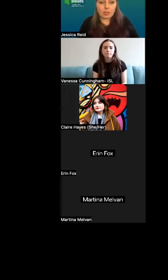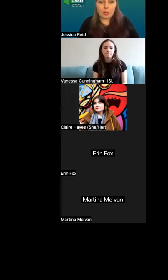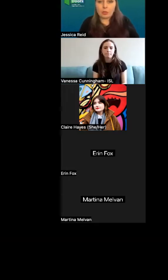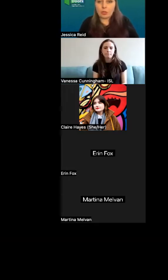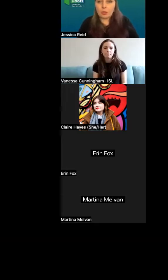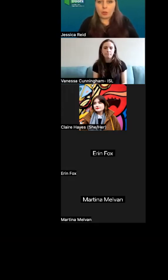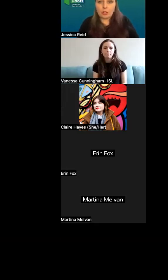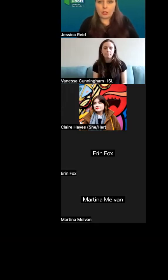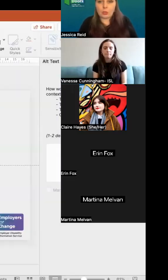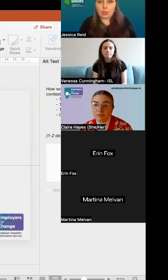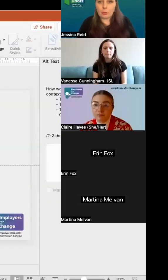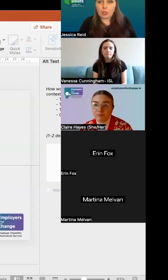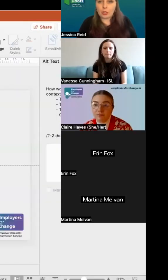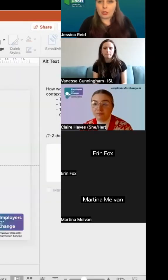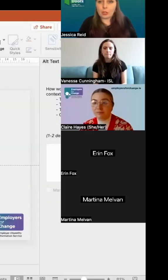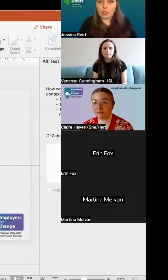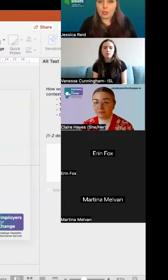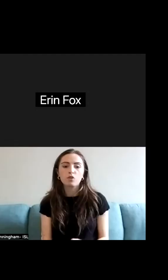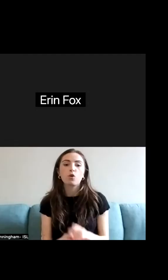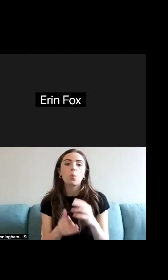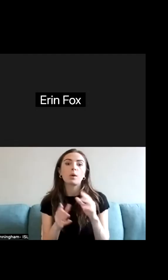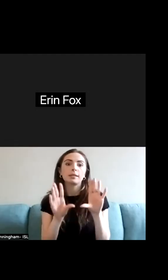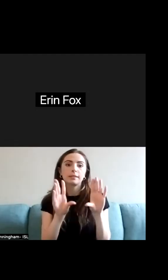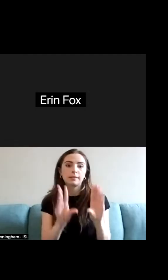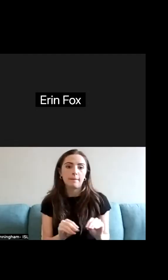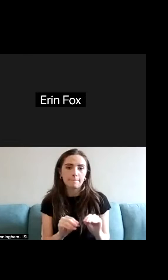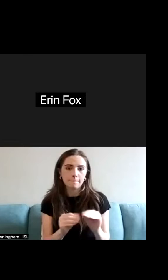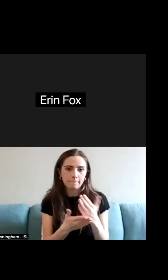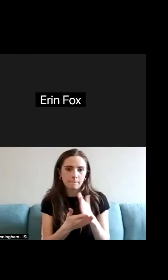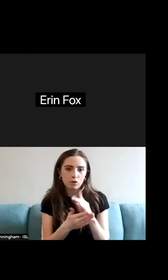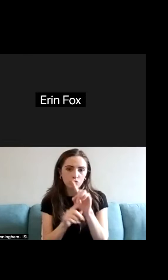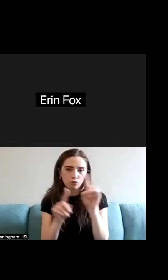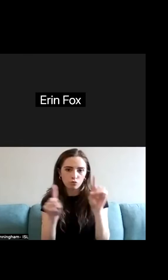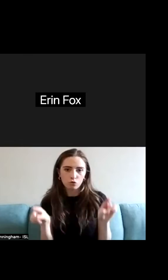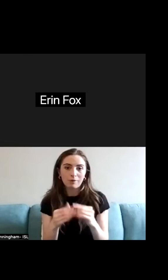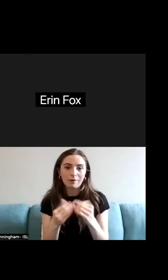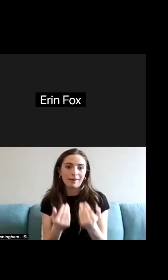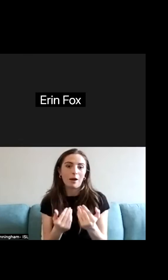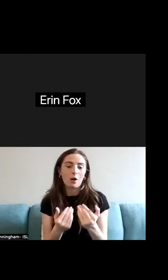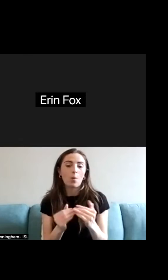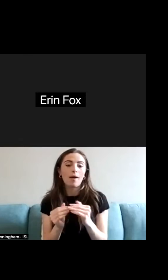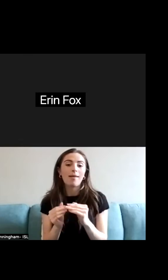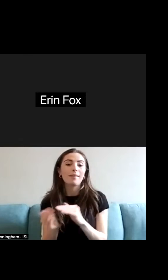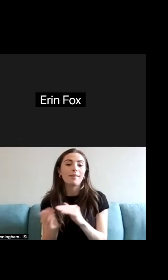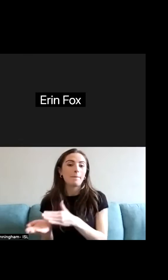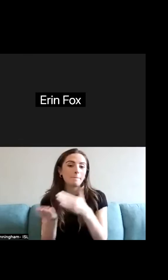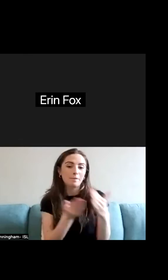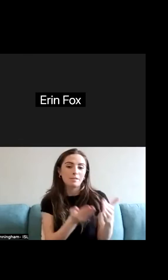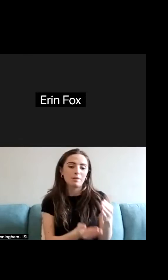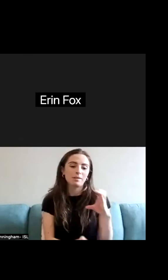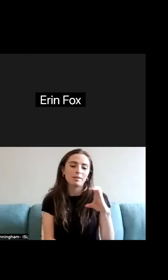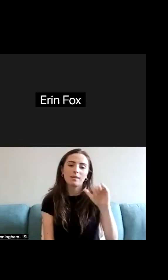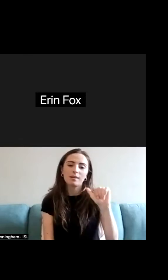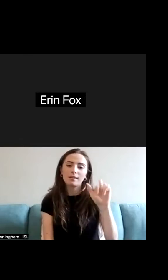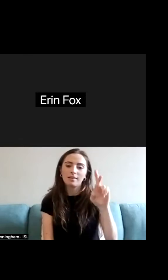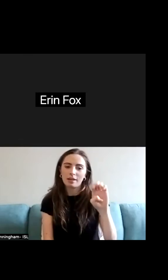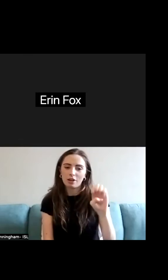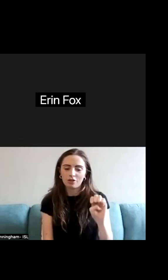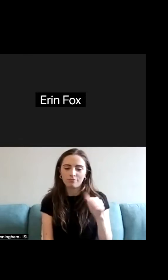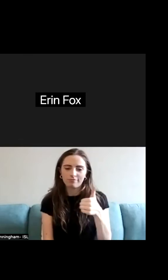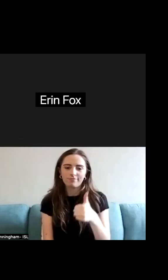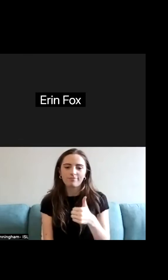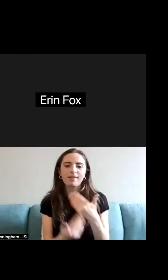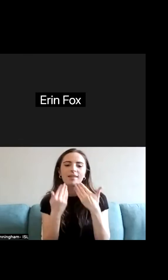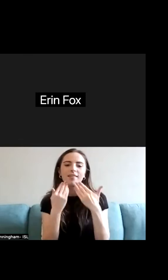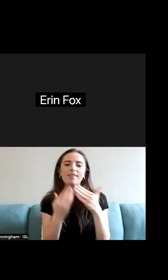going to do is I'm just going to stop sharing the screen now, and I'll throw it back to Claire there. Great, thanks so much,